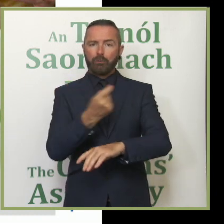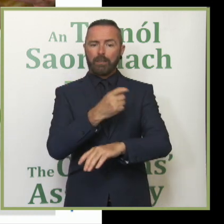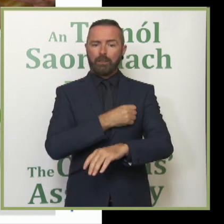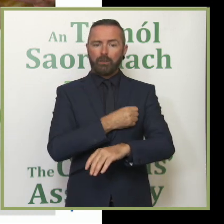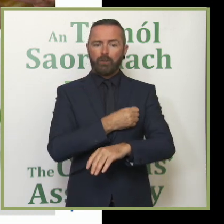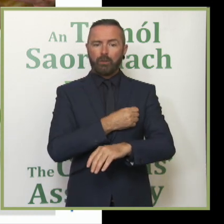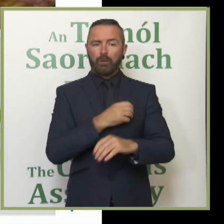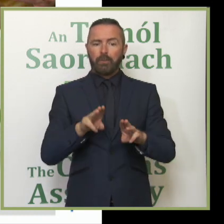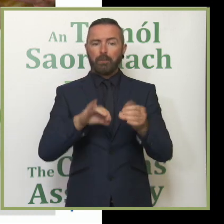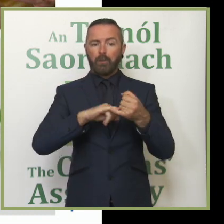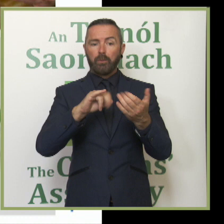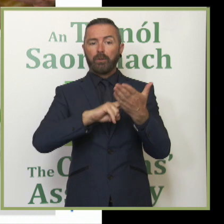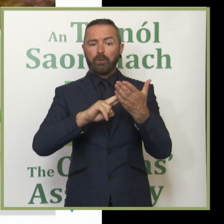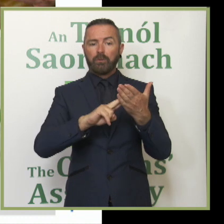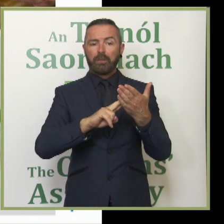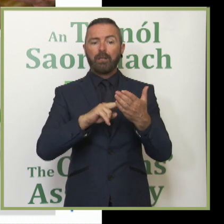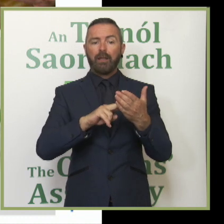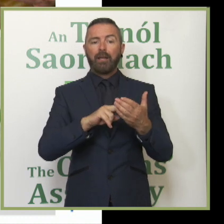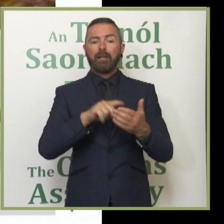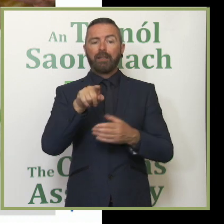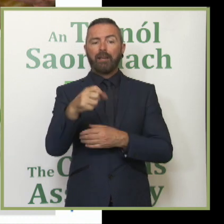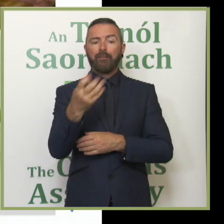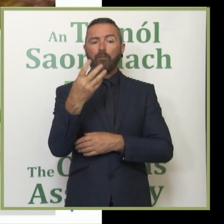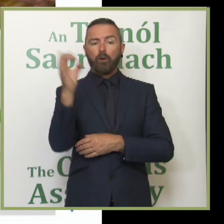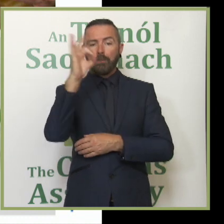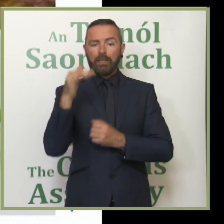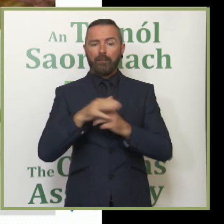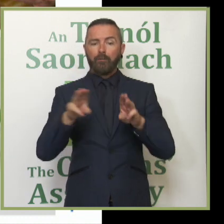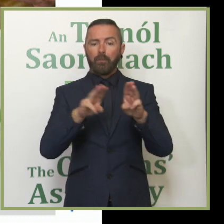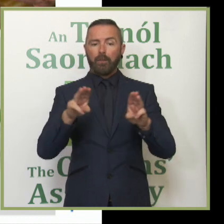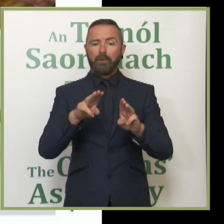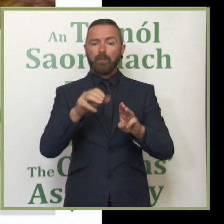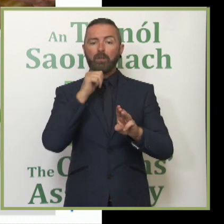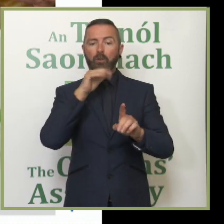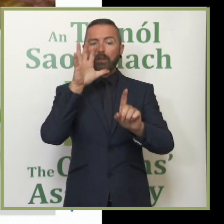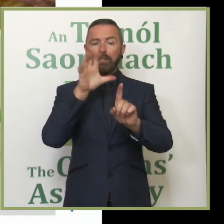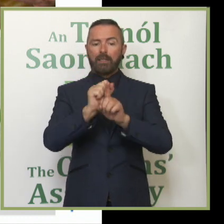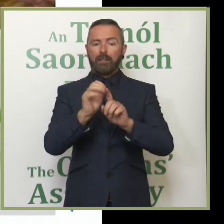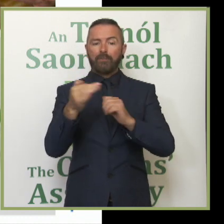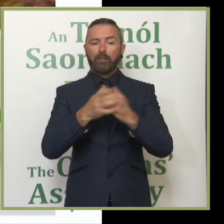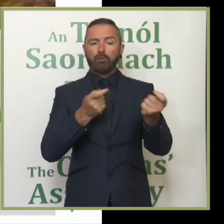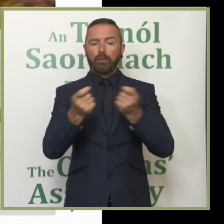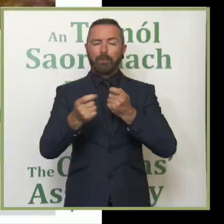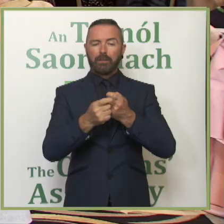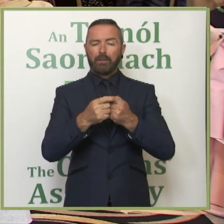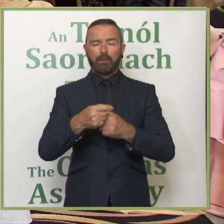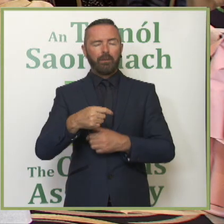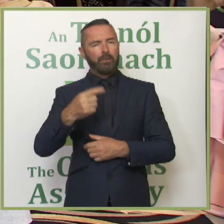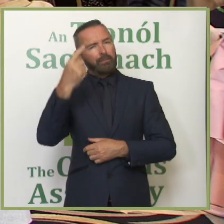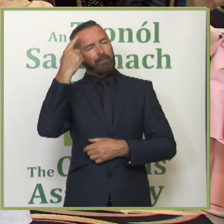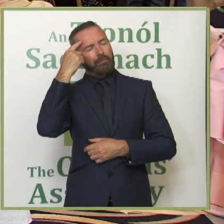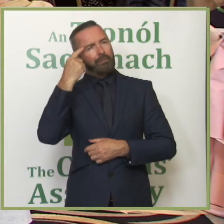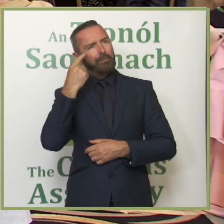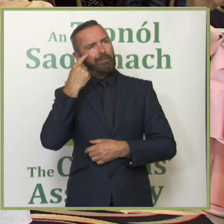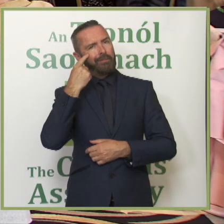population of high-risk opioid users in opioid agonist treatment in 2020. We estimate that the prevalence of